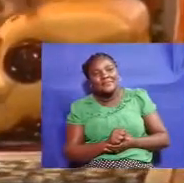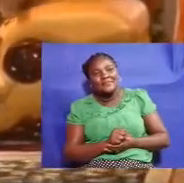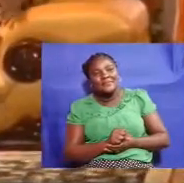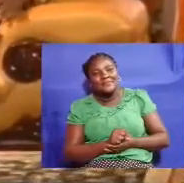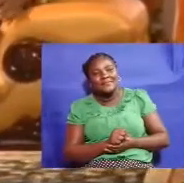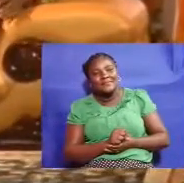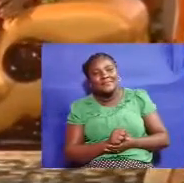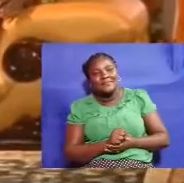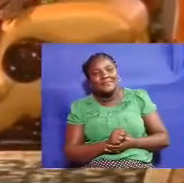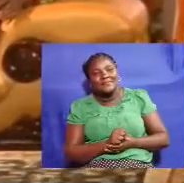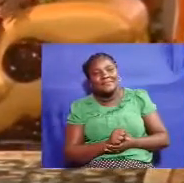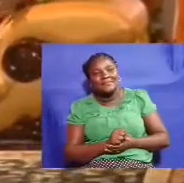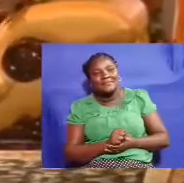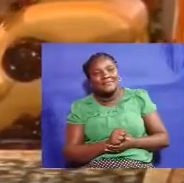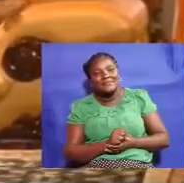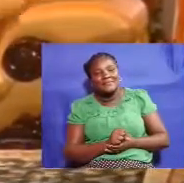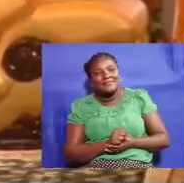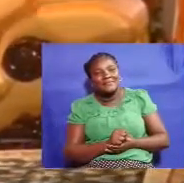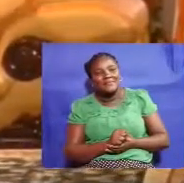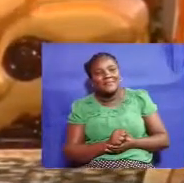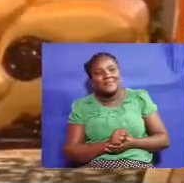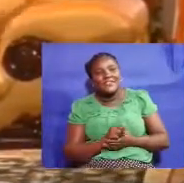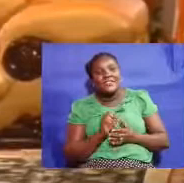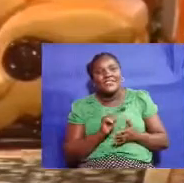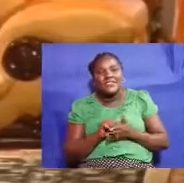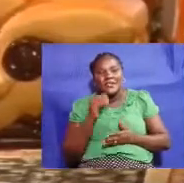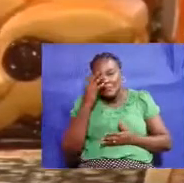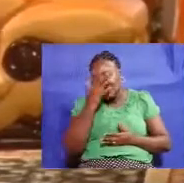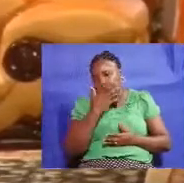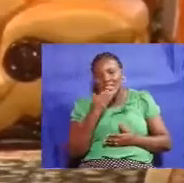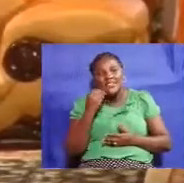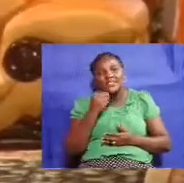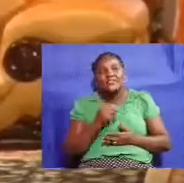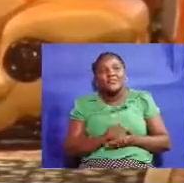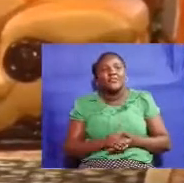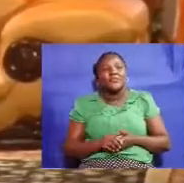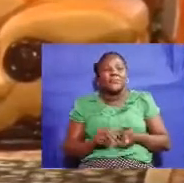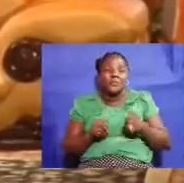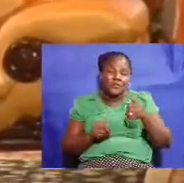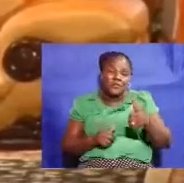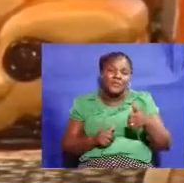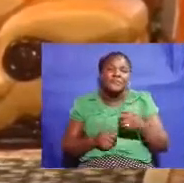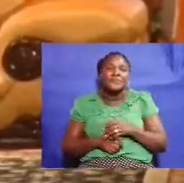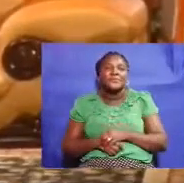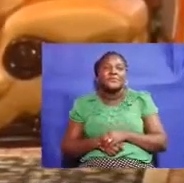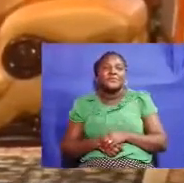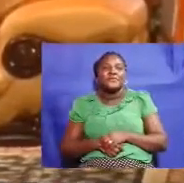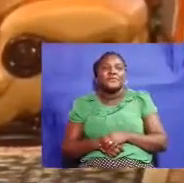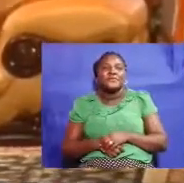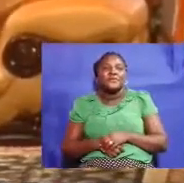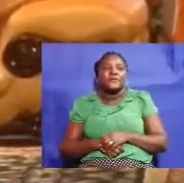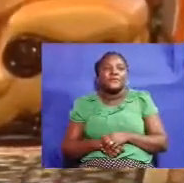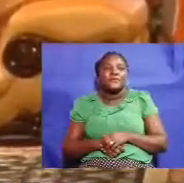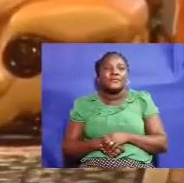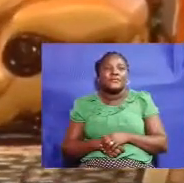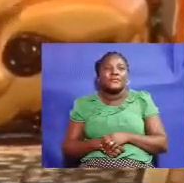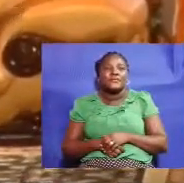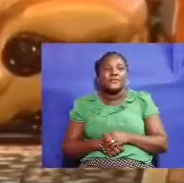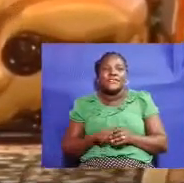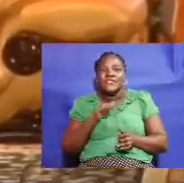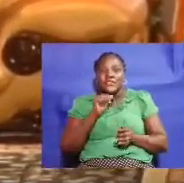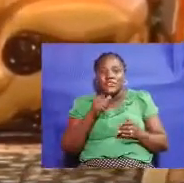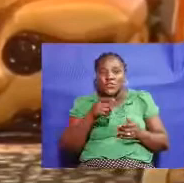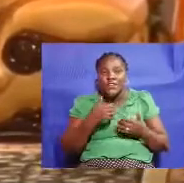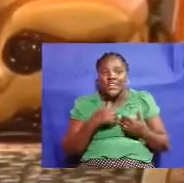Okay. Baby, don't you have anything to tell me? Please pick my file for me. Okay. Yeah, let's talk about our